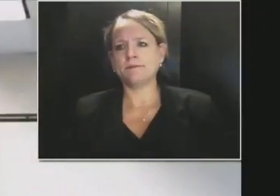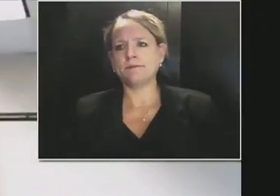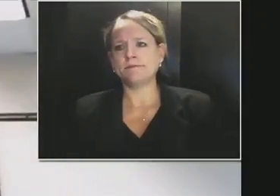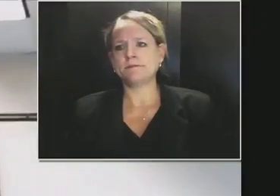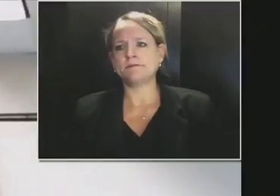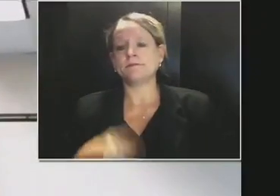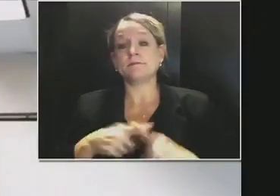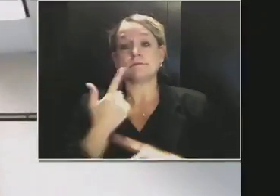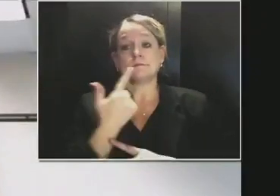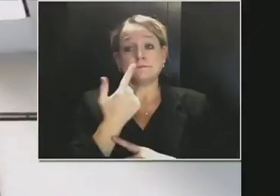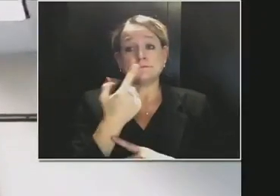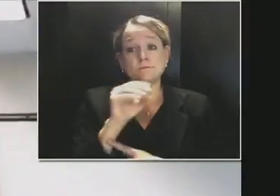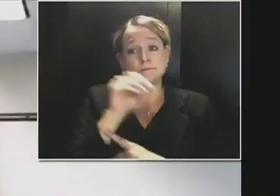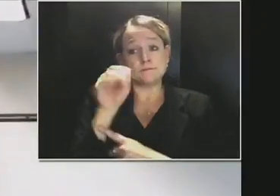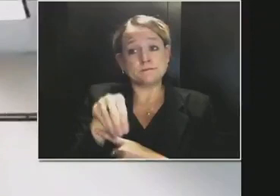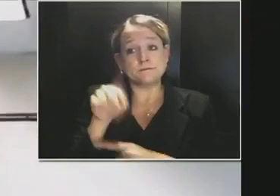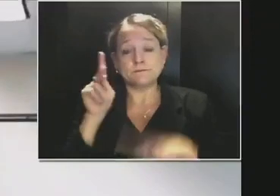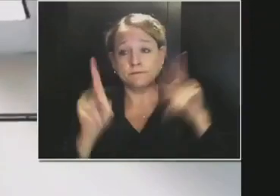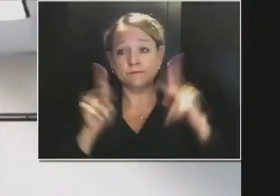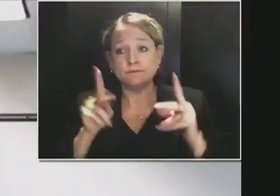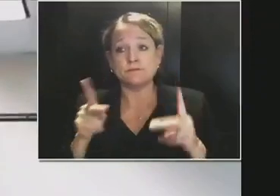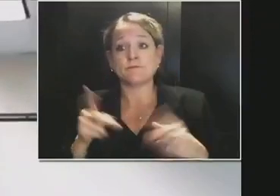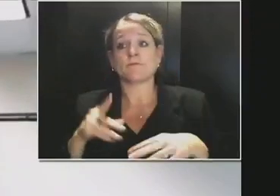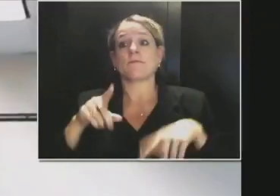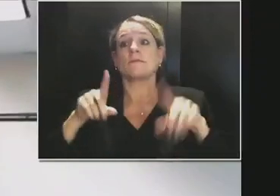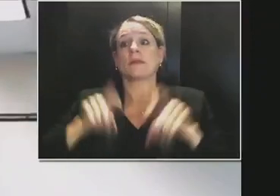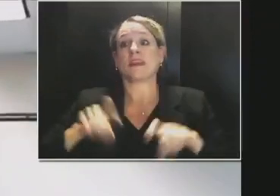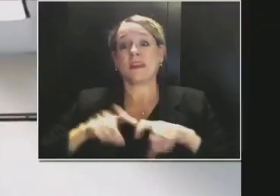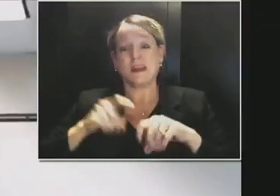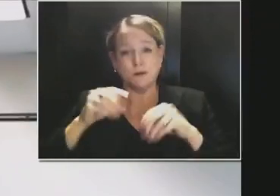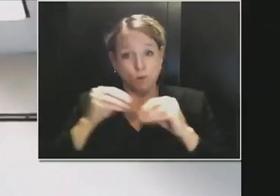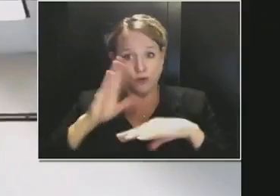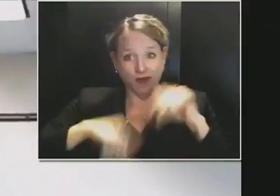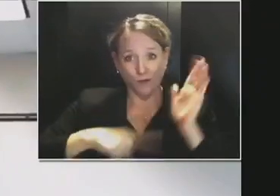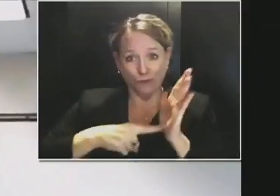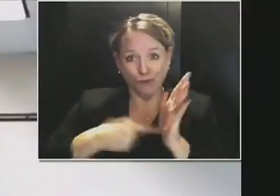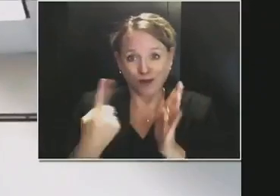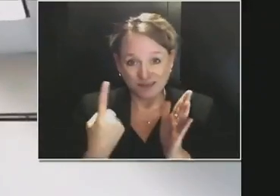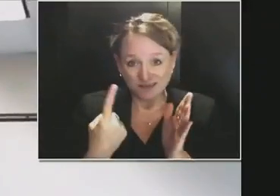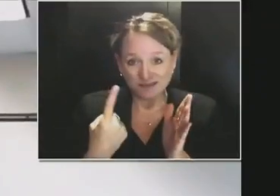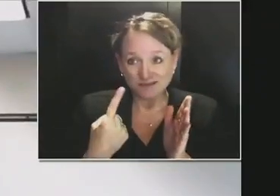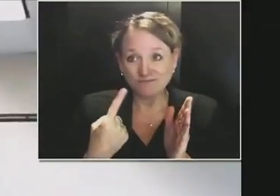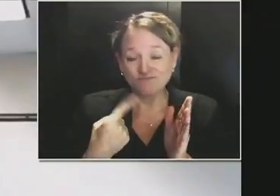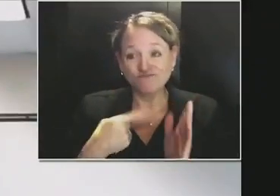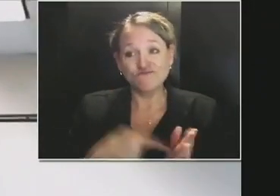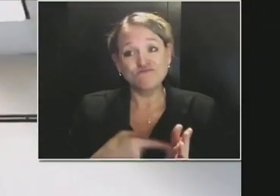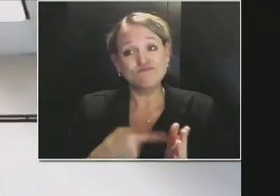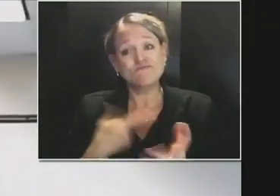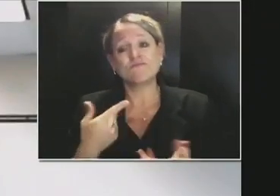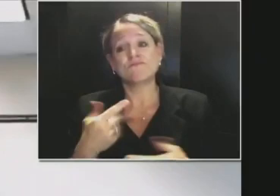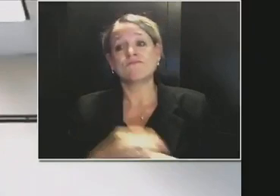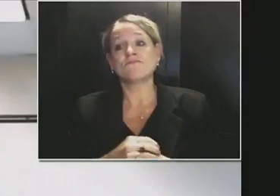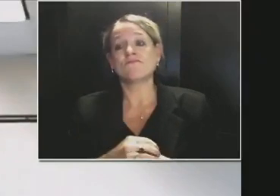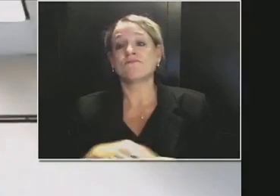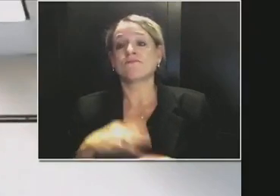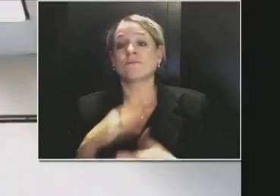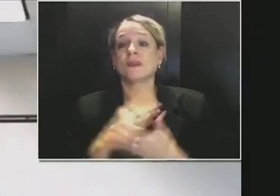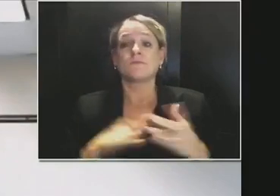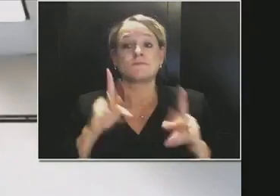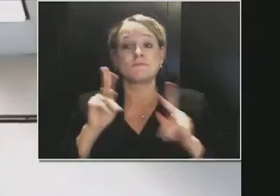be a healthcare worker or who works in a hospital or a skilled nursing facility, and are receiving